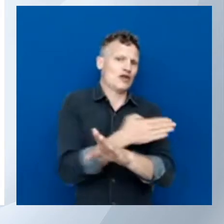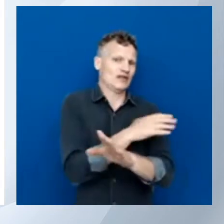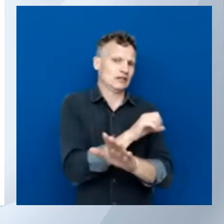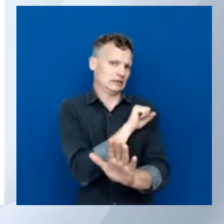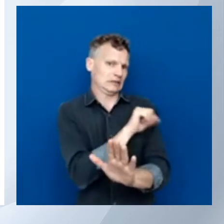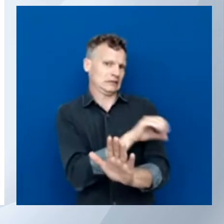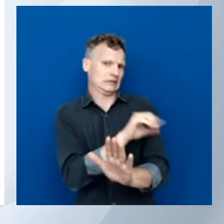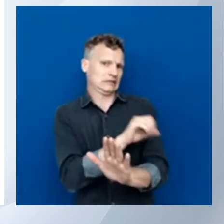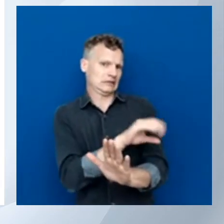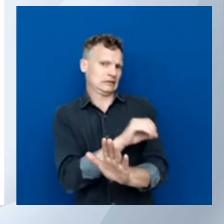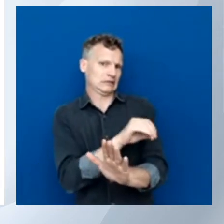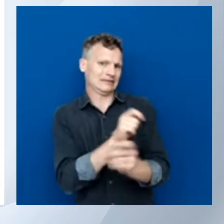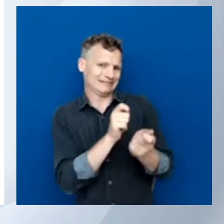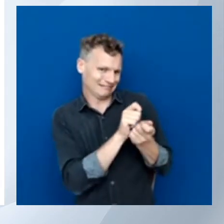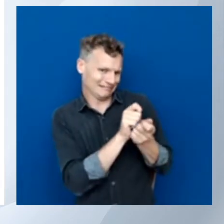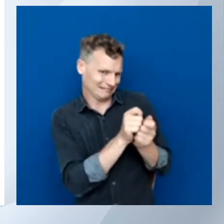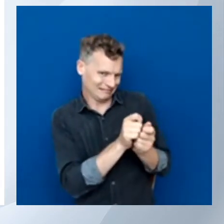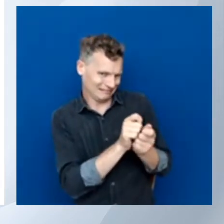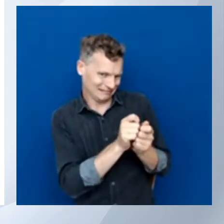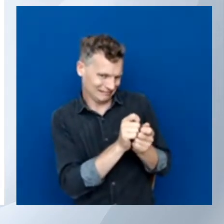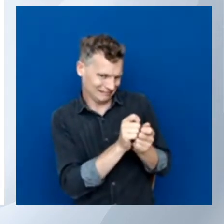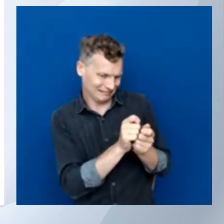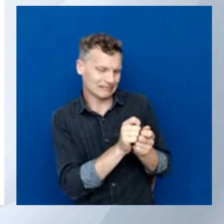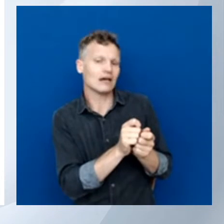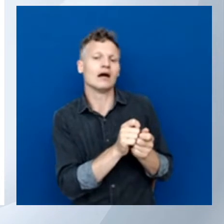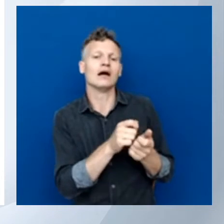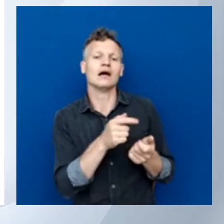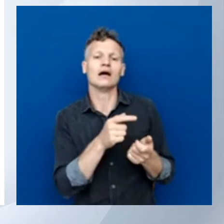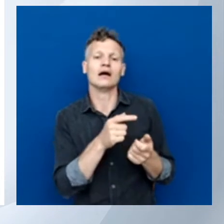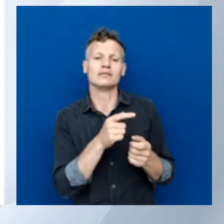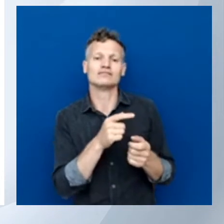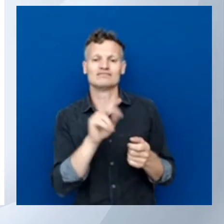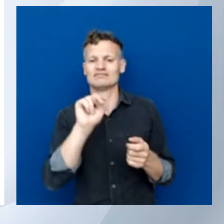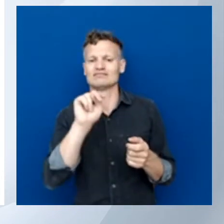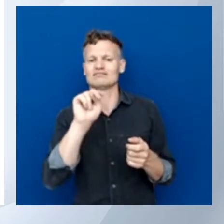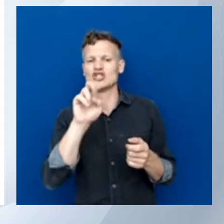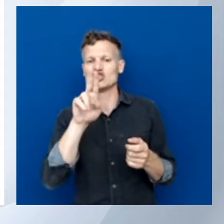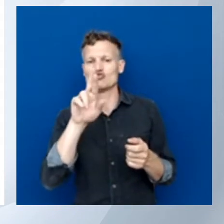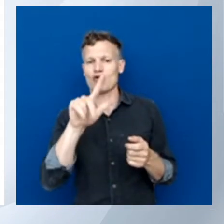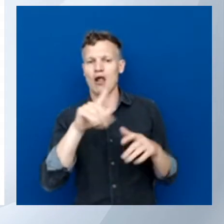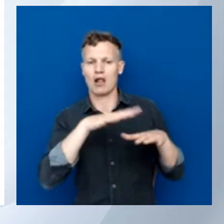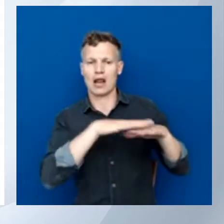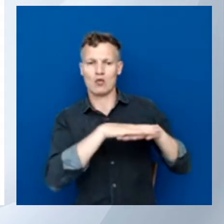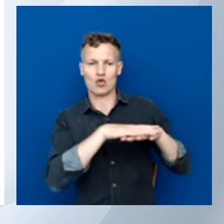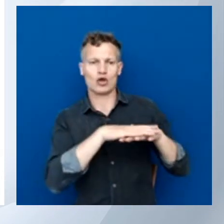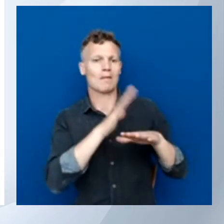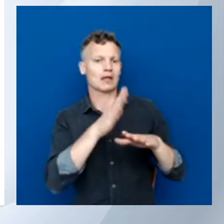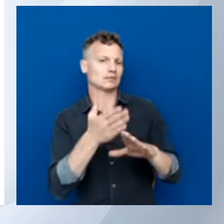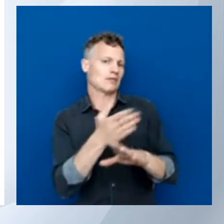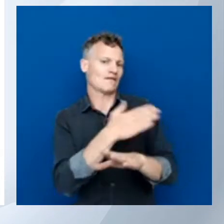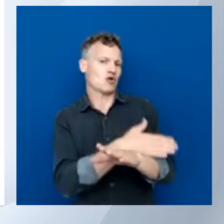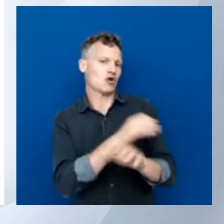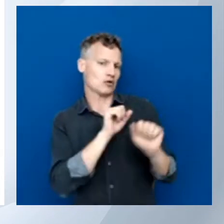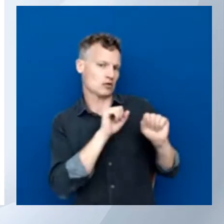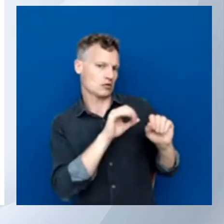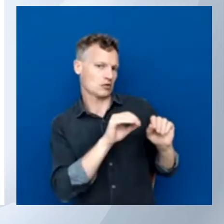fine-tuned deep neural network model. Support for explaining BERT is implemented and will be